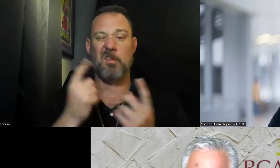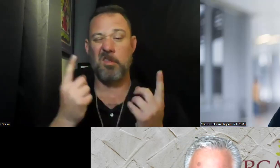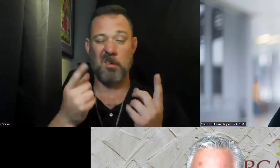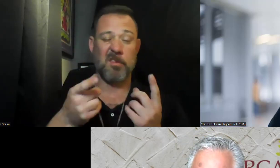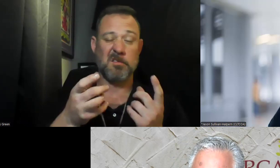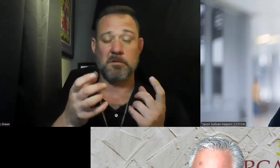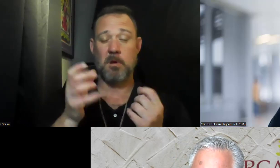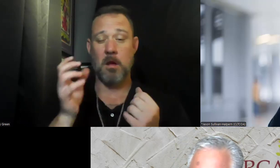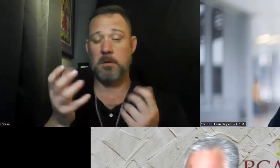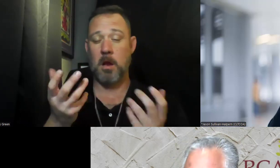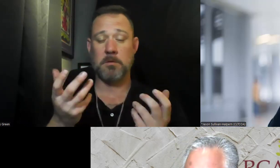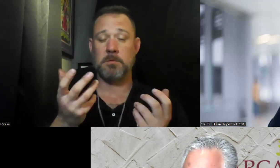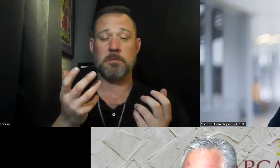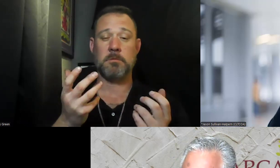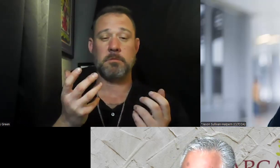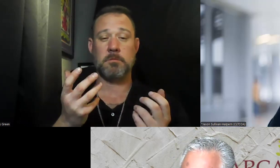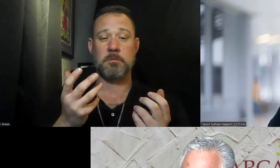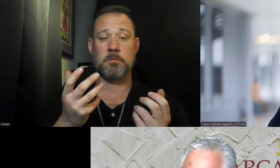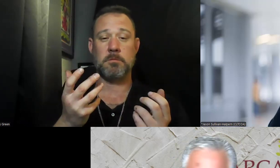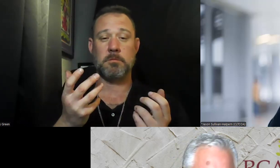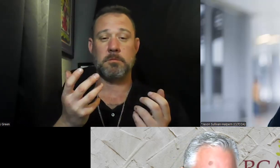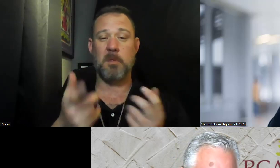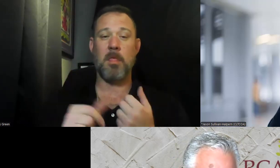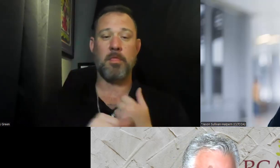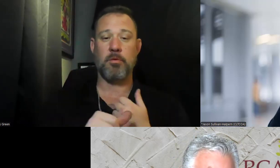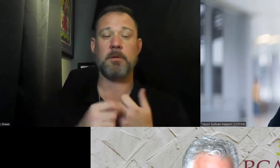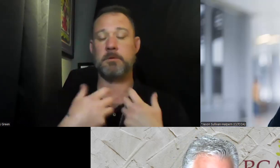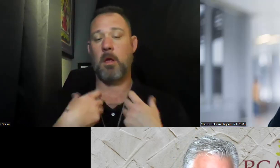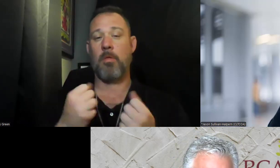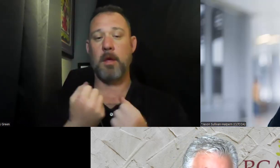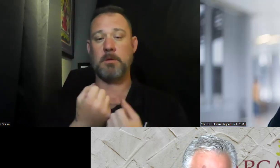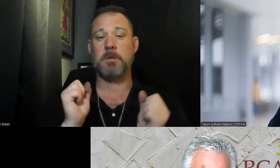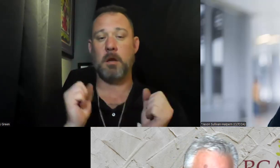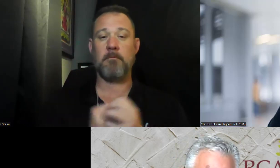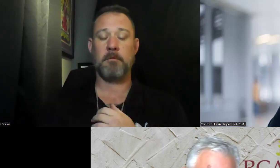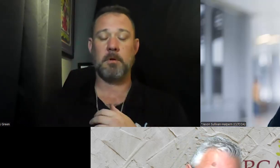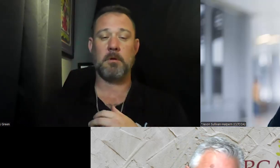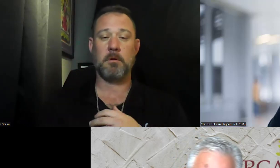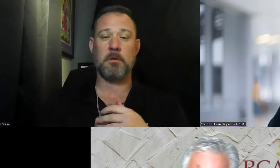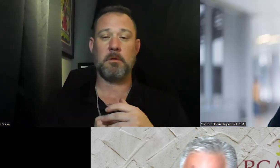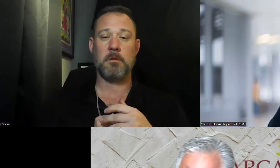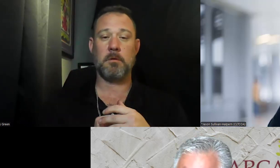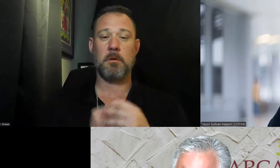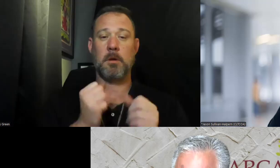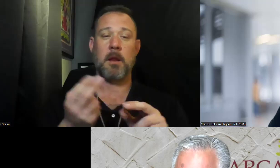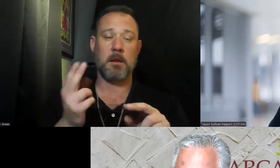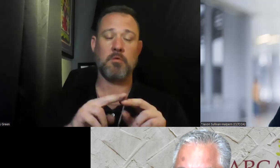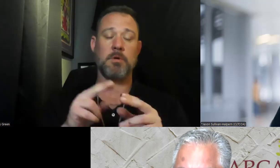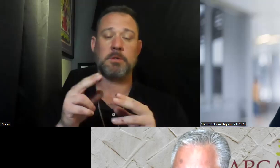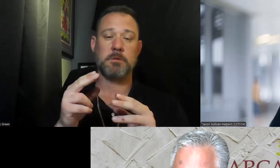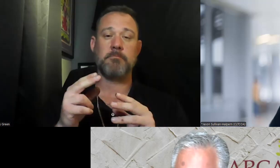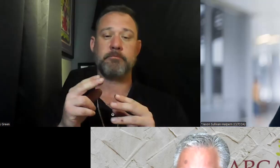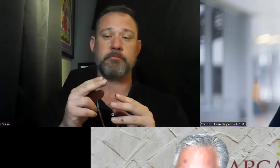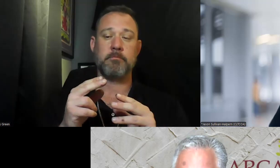context as well, that it also threatens the health and safety and also can increase abuse